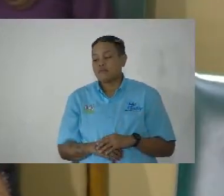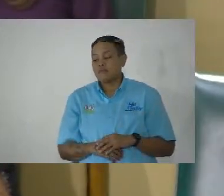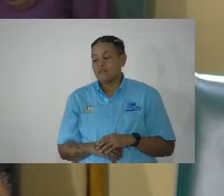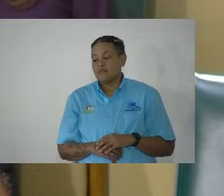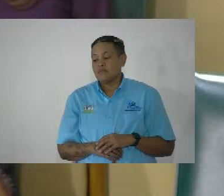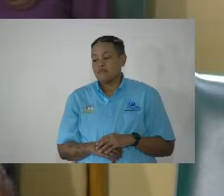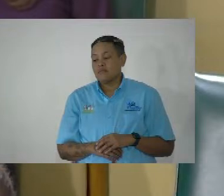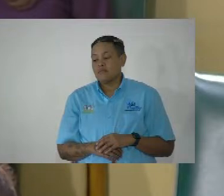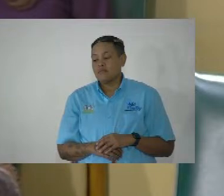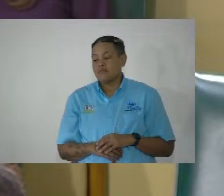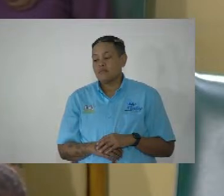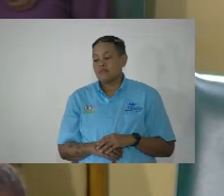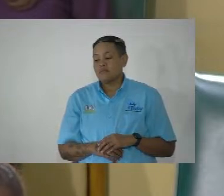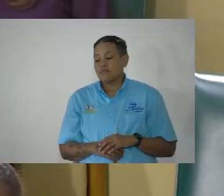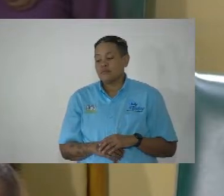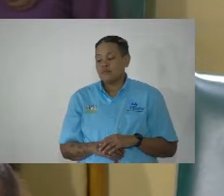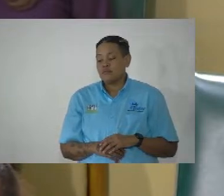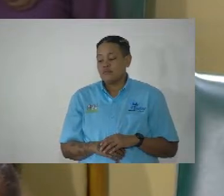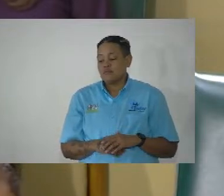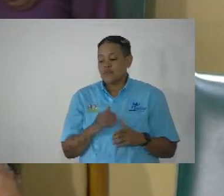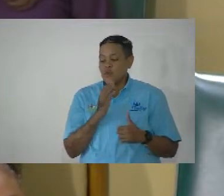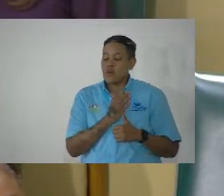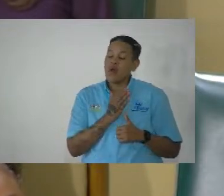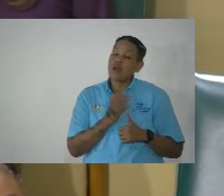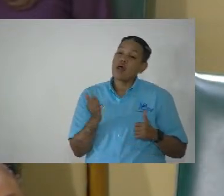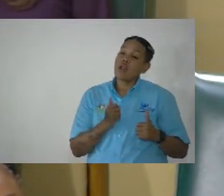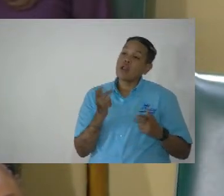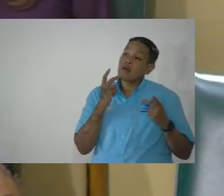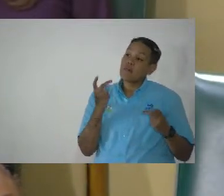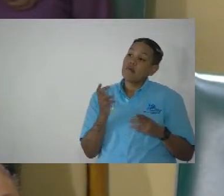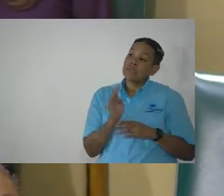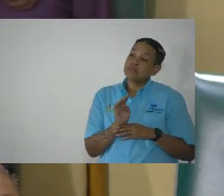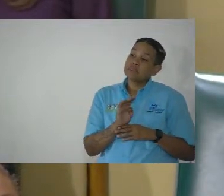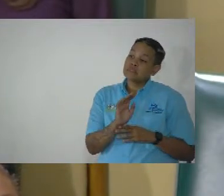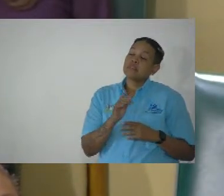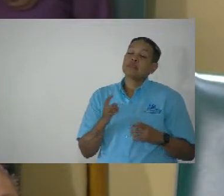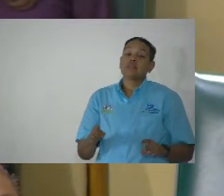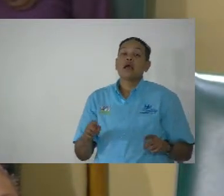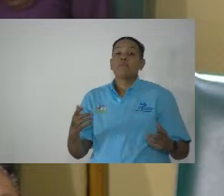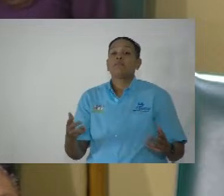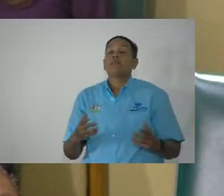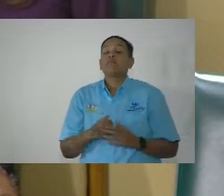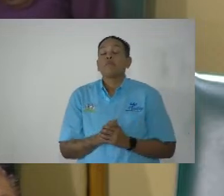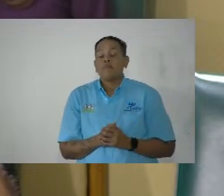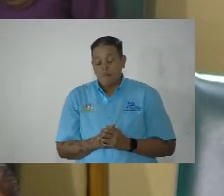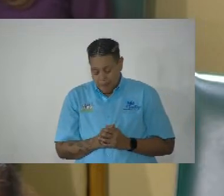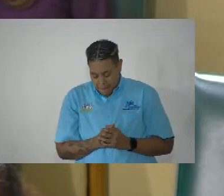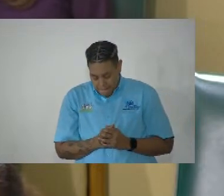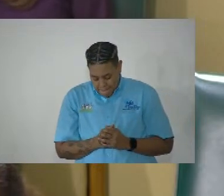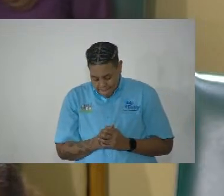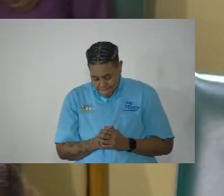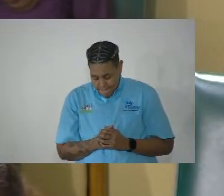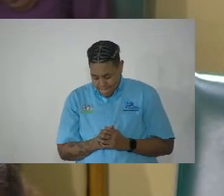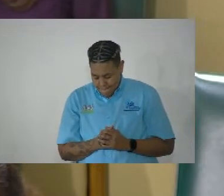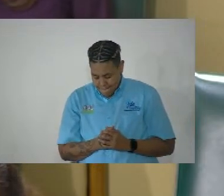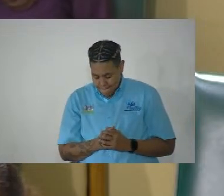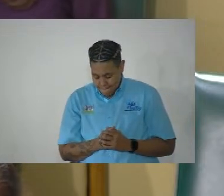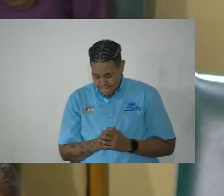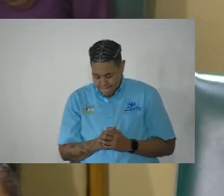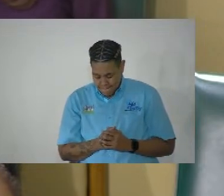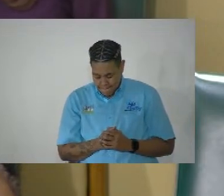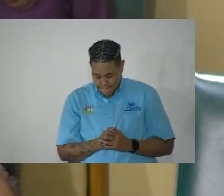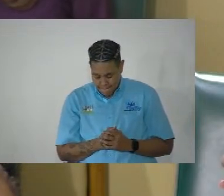One item under public business is to complete the debate